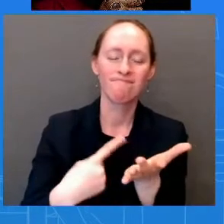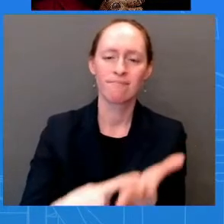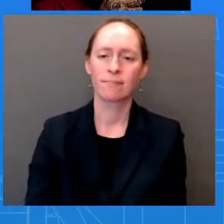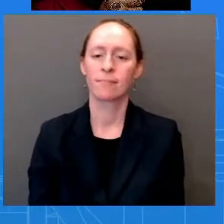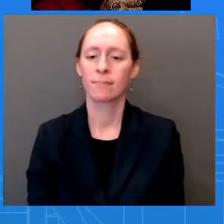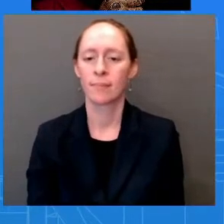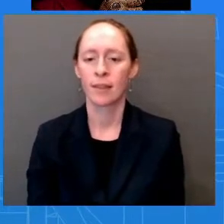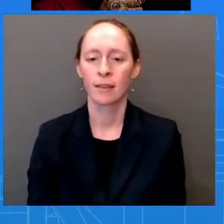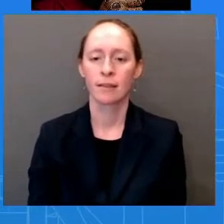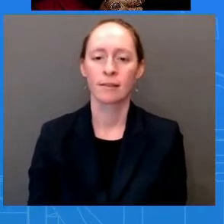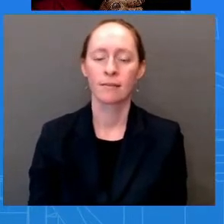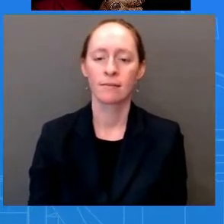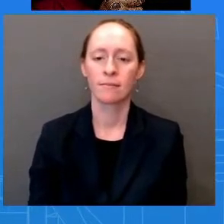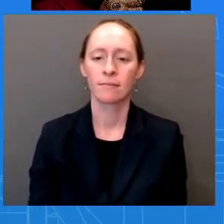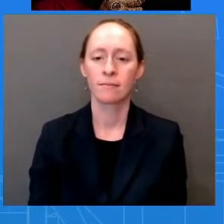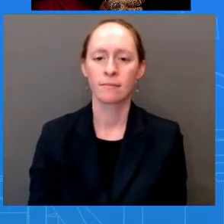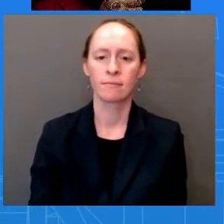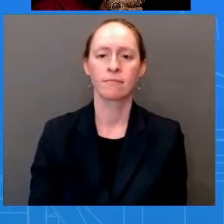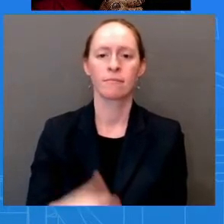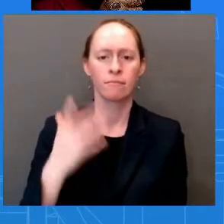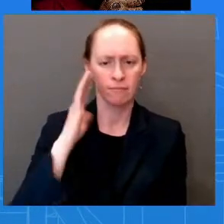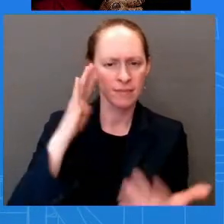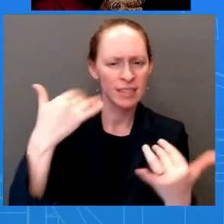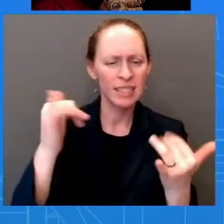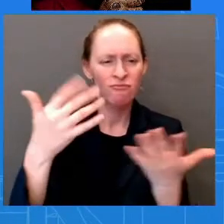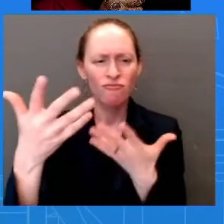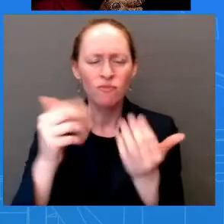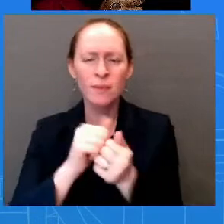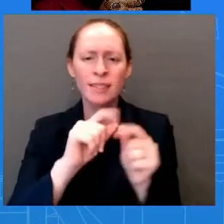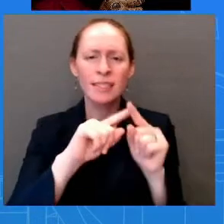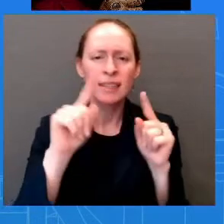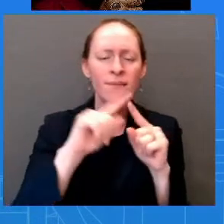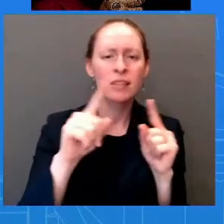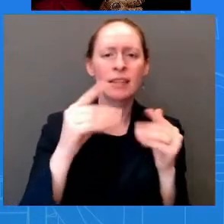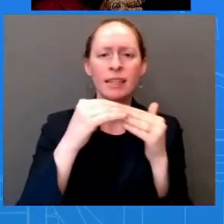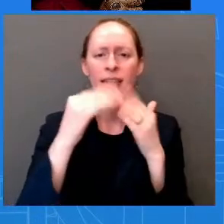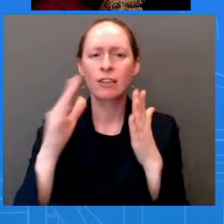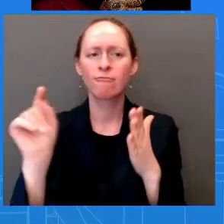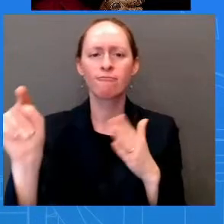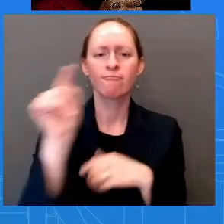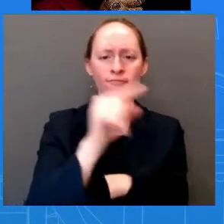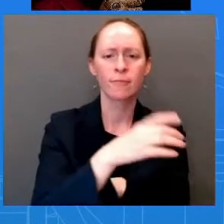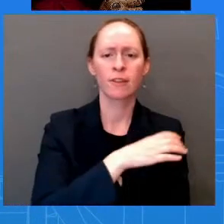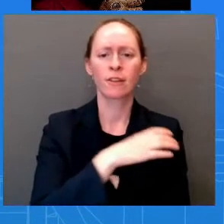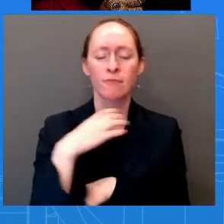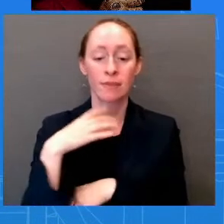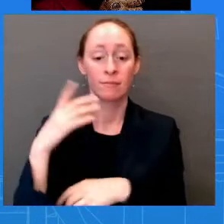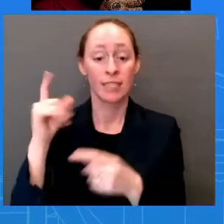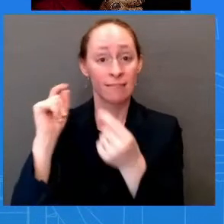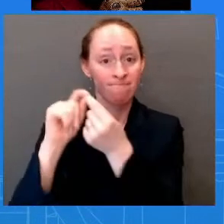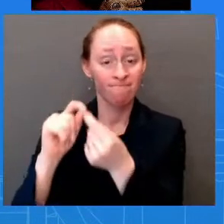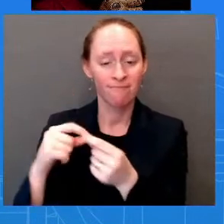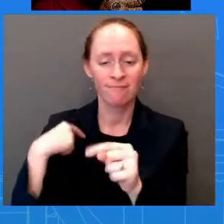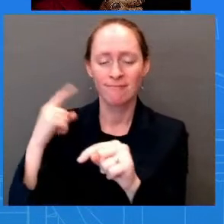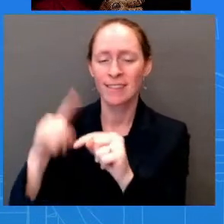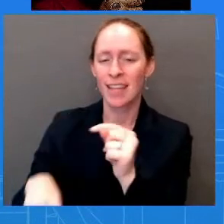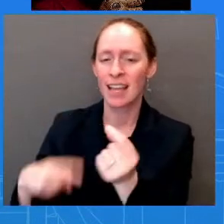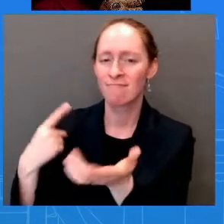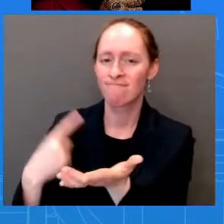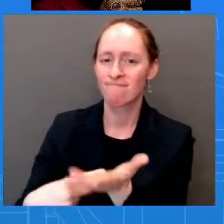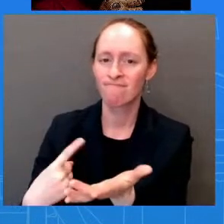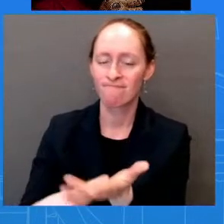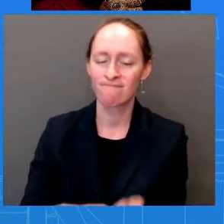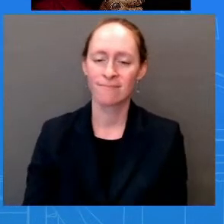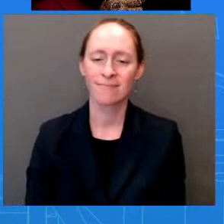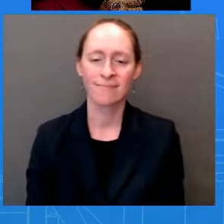leadership in Congress, but I'm just not going to get into specifics. And also, a bipartisan group of senators are urging the administration